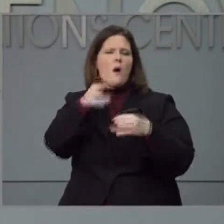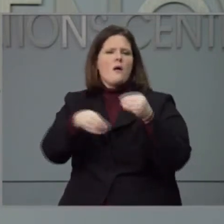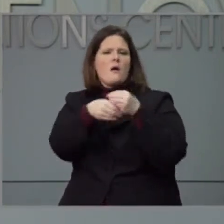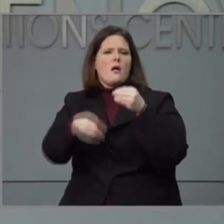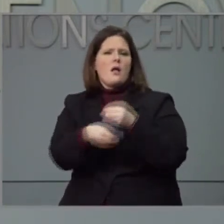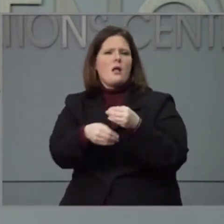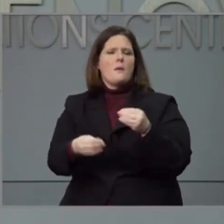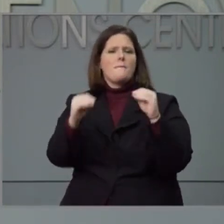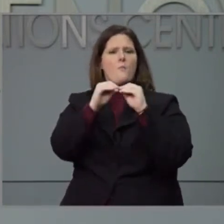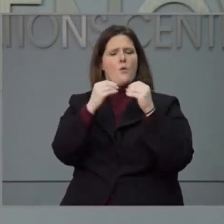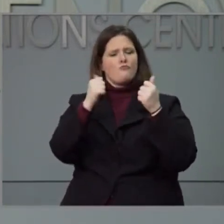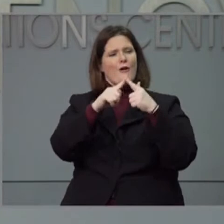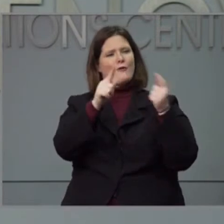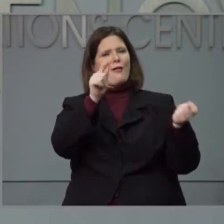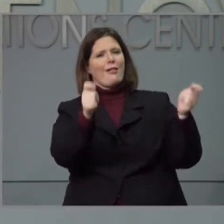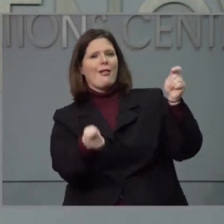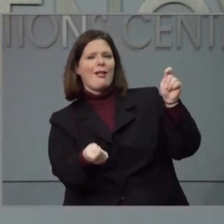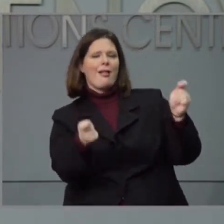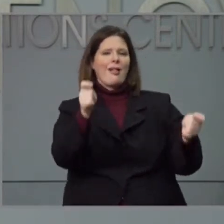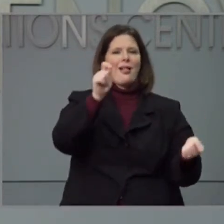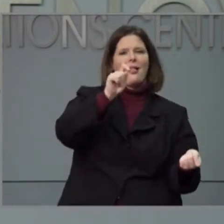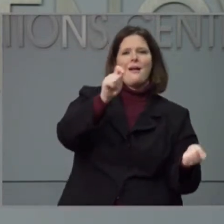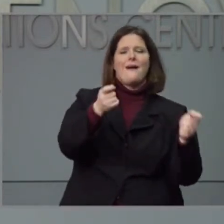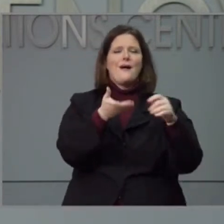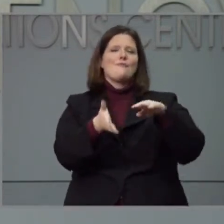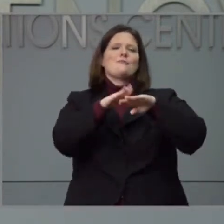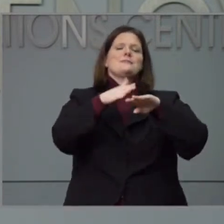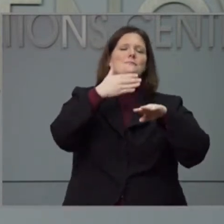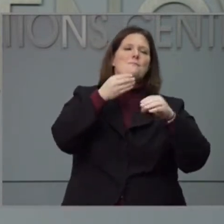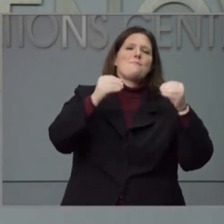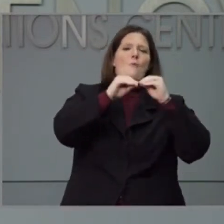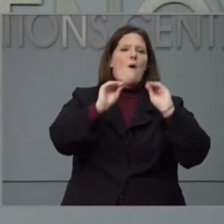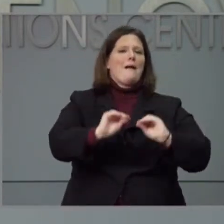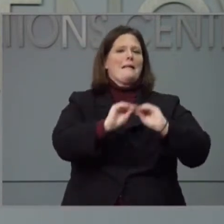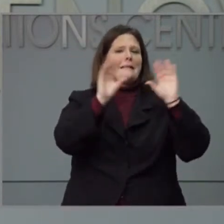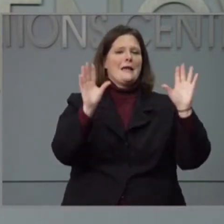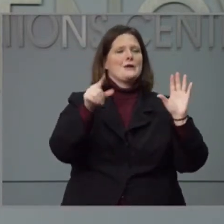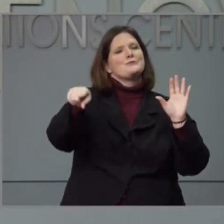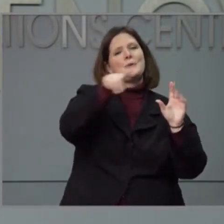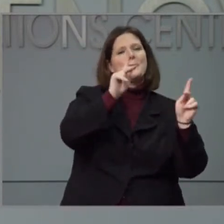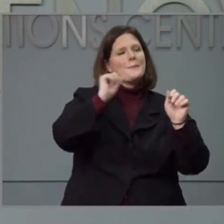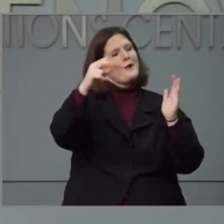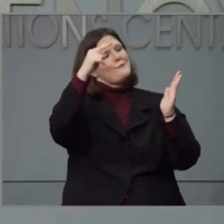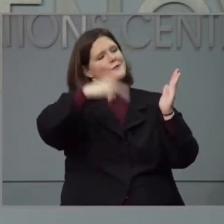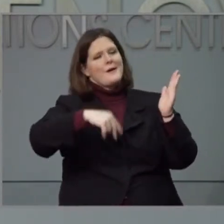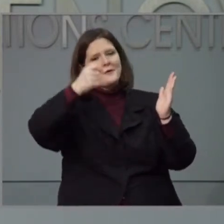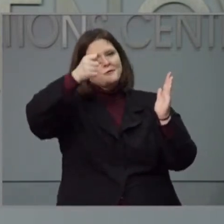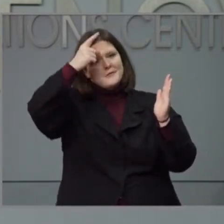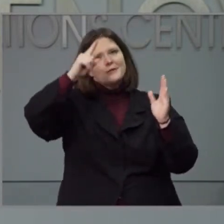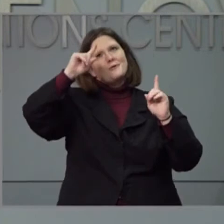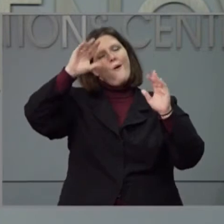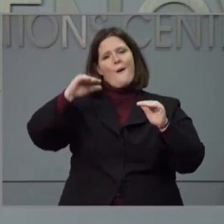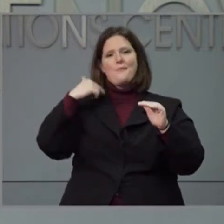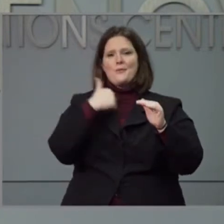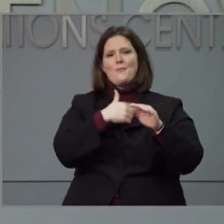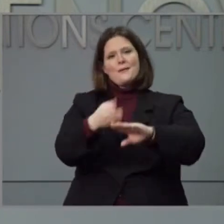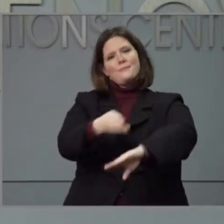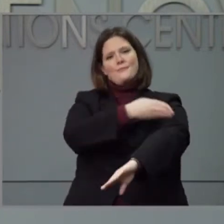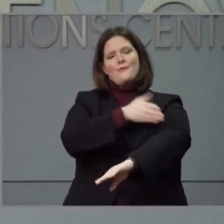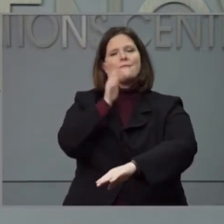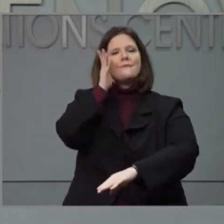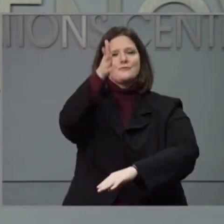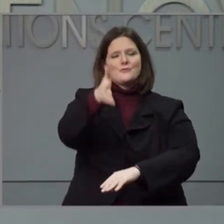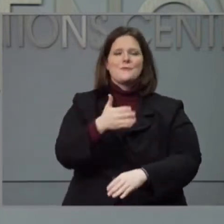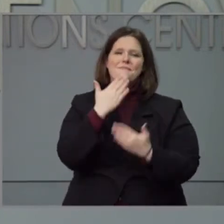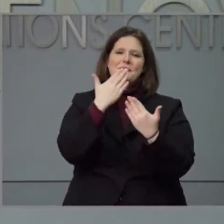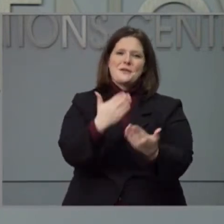always try to mature our ability to provide the public with good information. So we hope to provide even more as we go forward in the future.